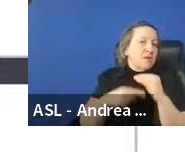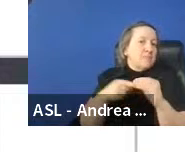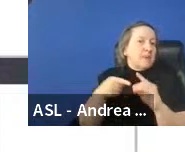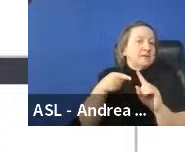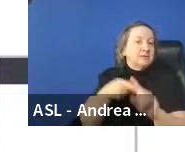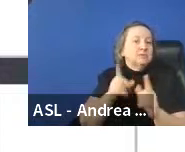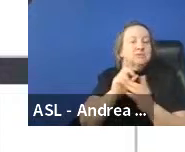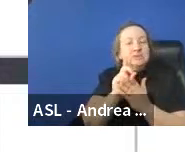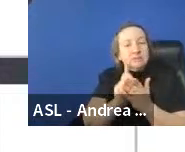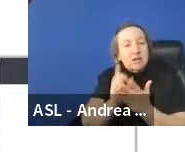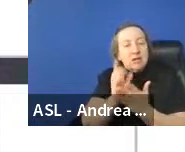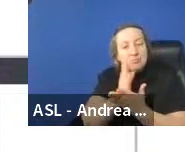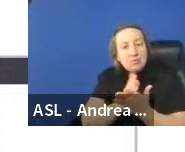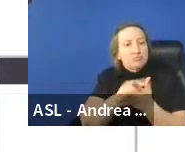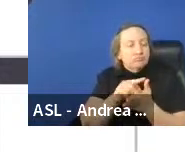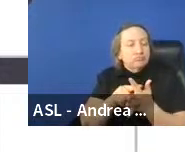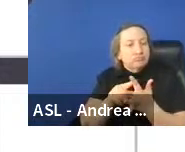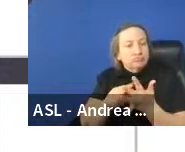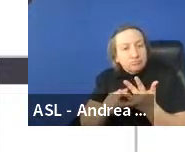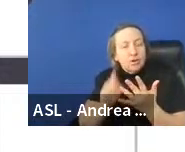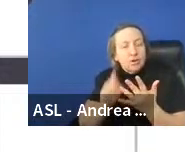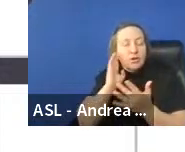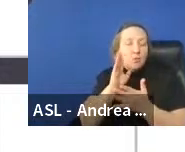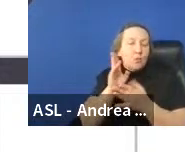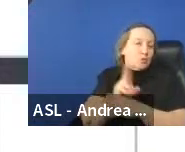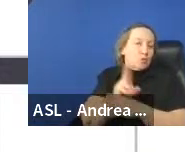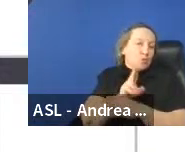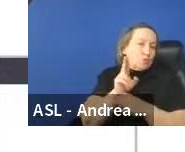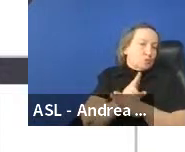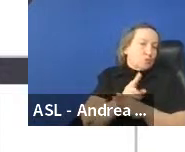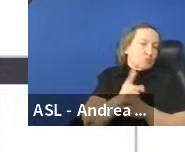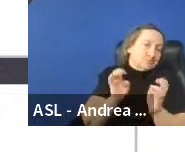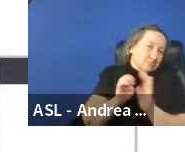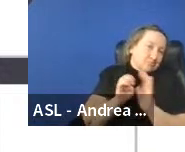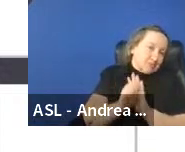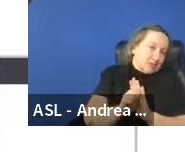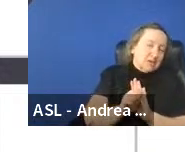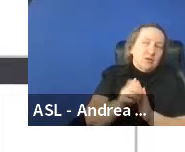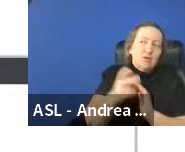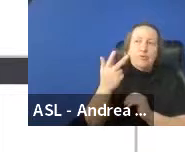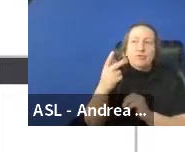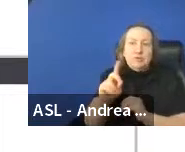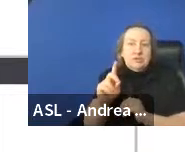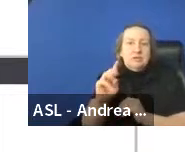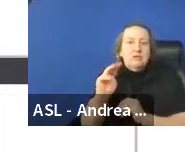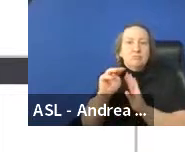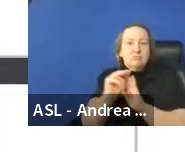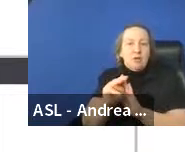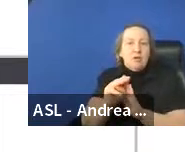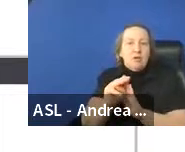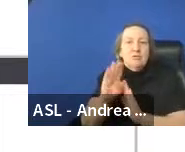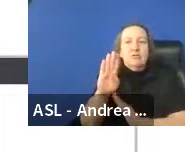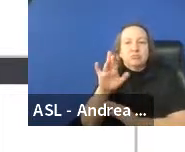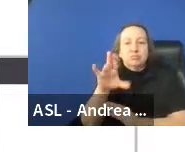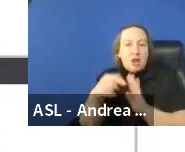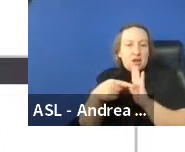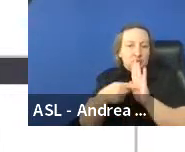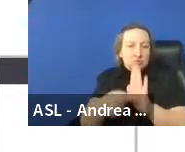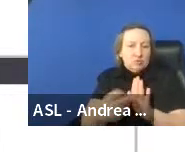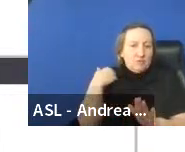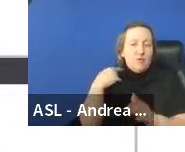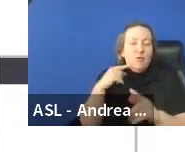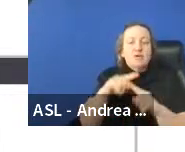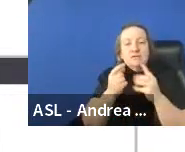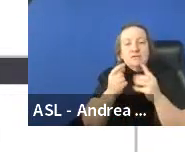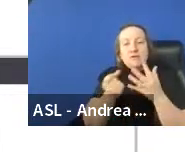design components. And we're going to be using, for example, the 3D models that Brad showed earlier in all of the different priority